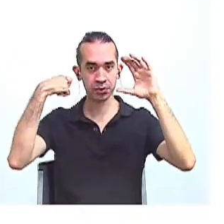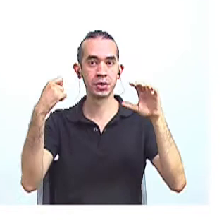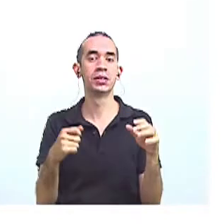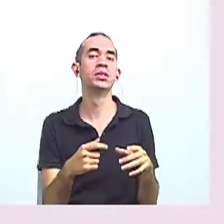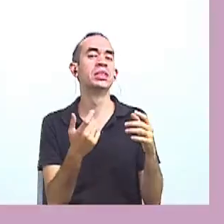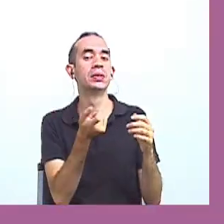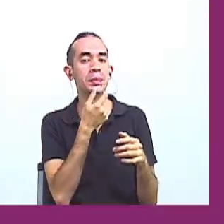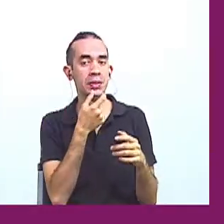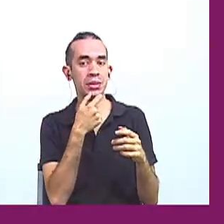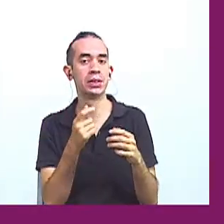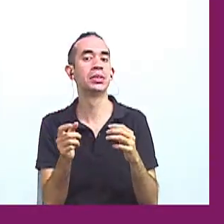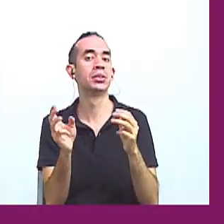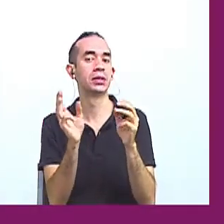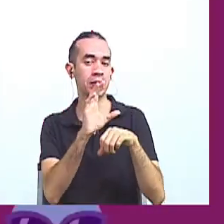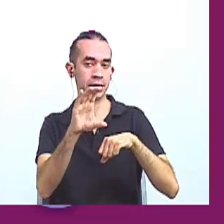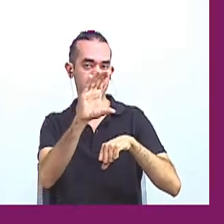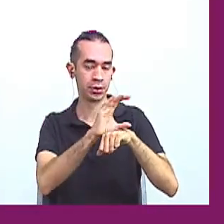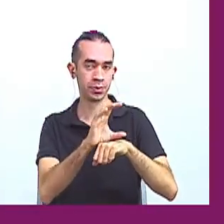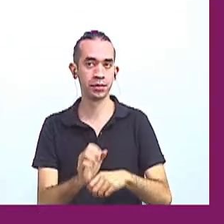Council.